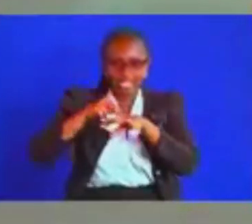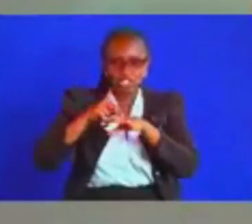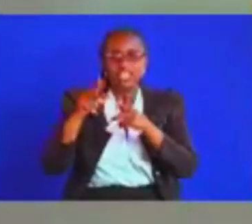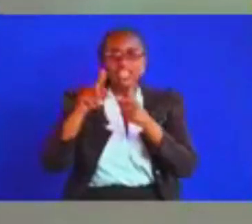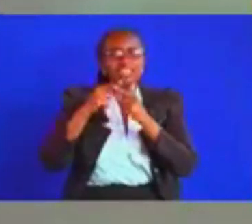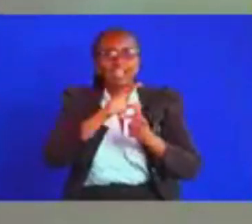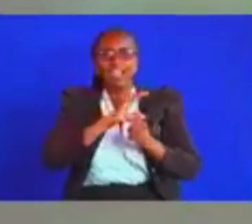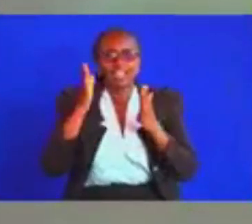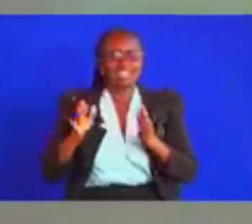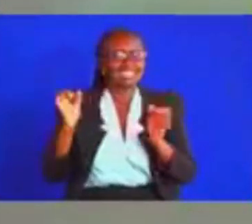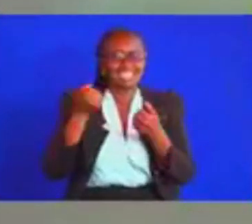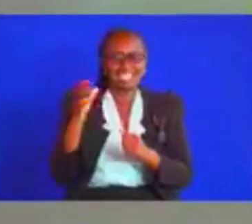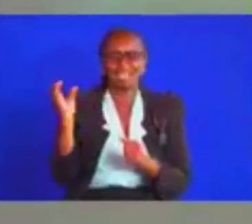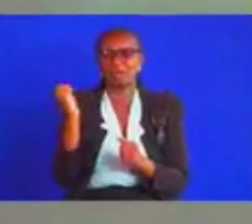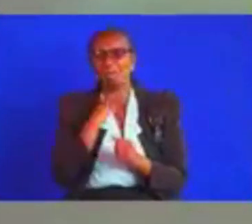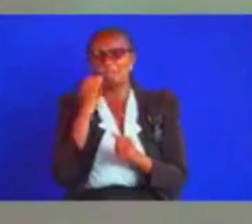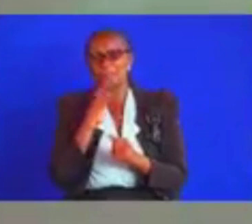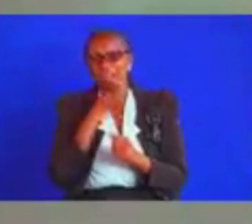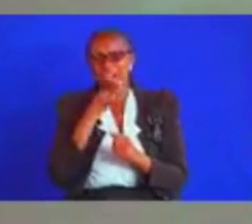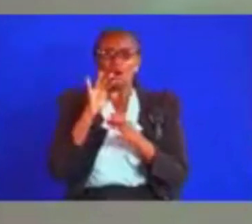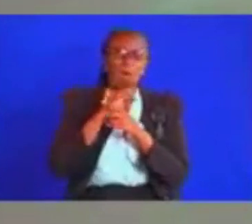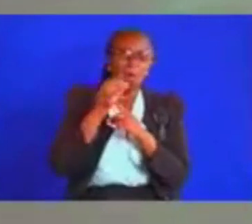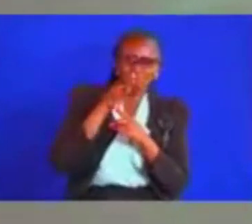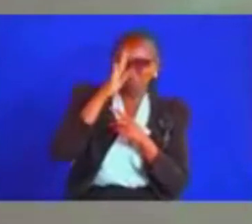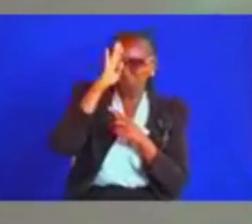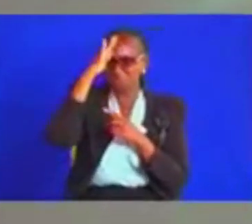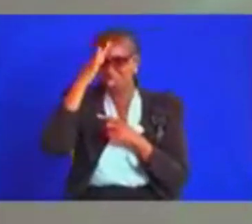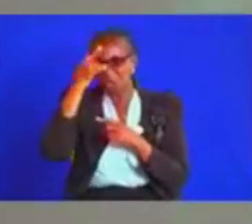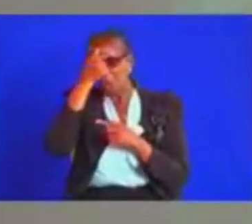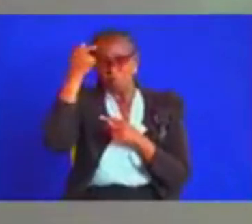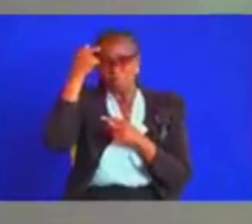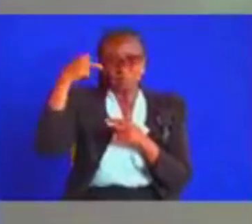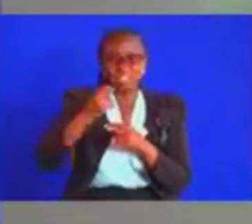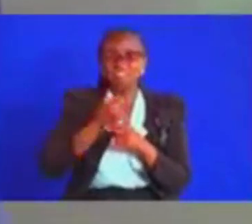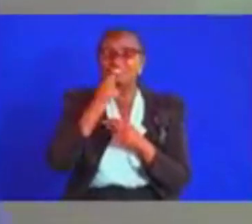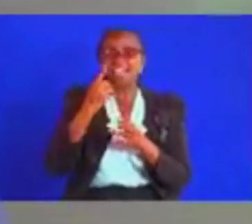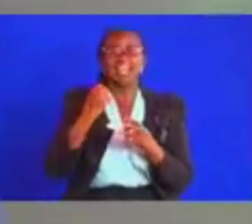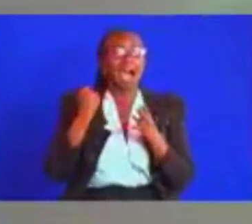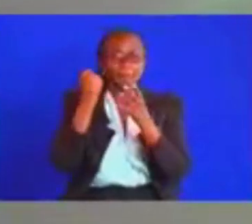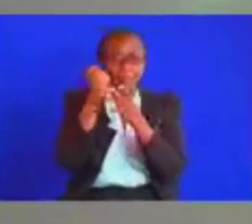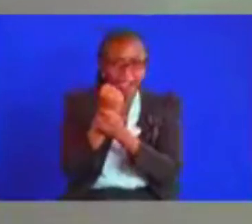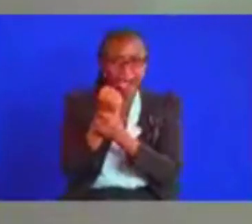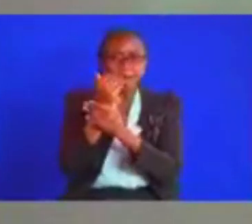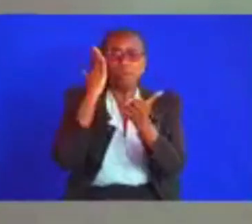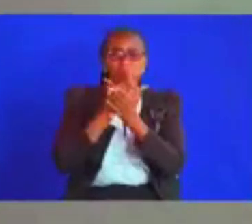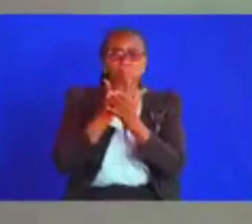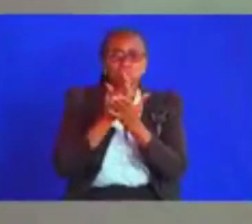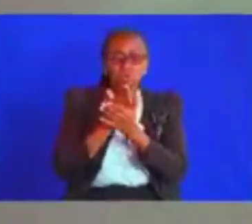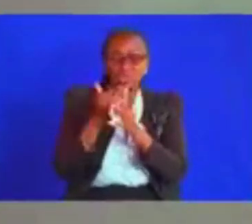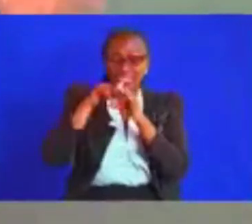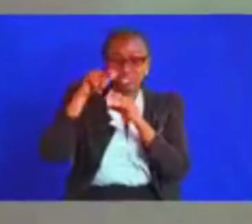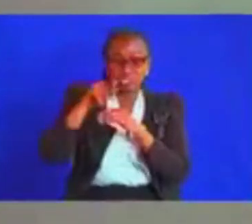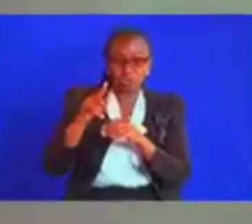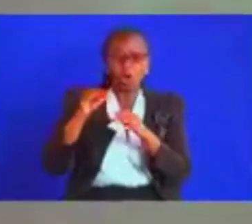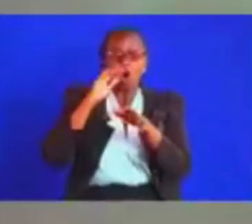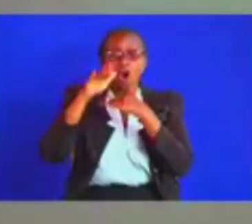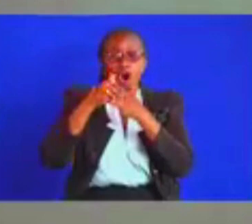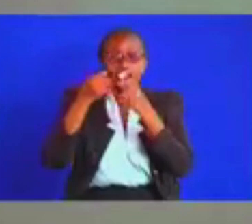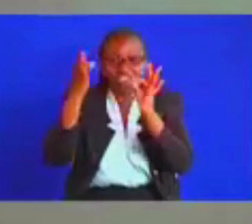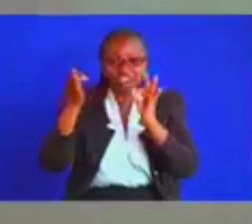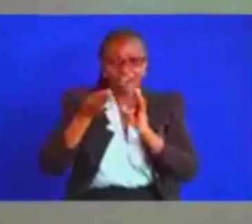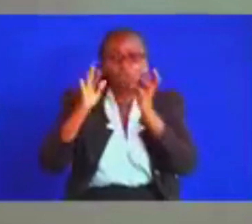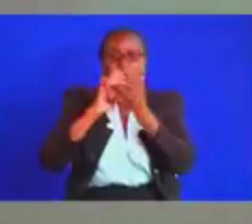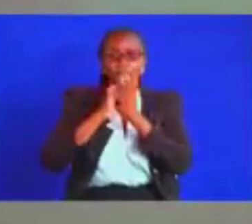should not be the one complaining or doubting, because he already told Abraham, "In thee shall all the families of the earth be